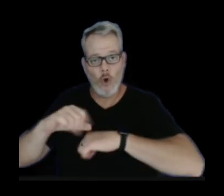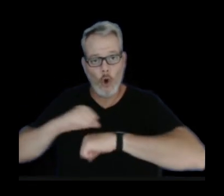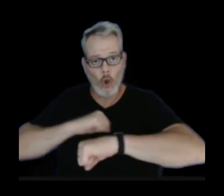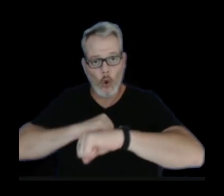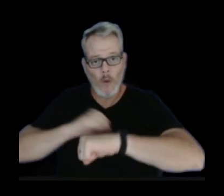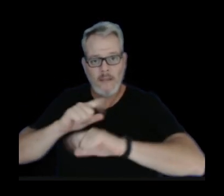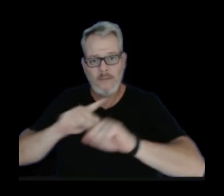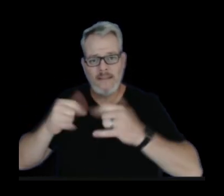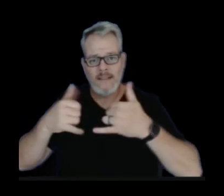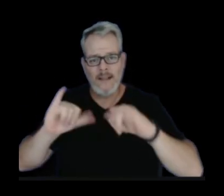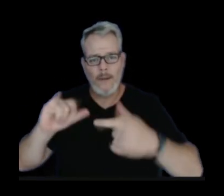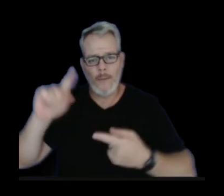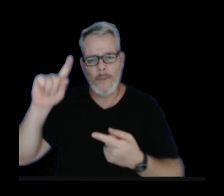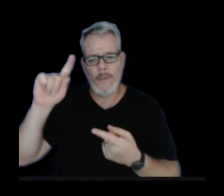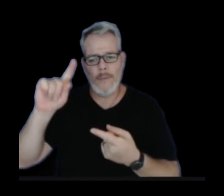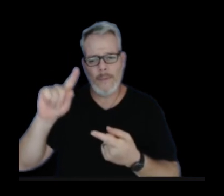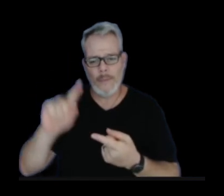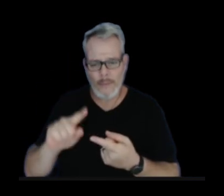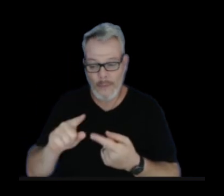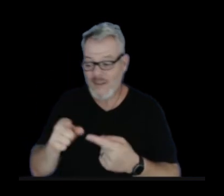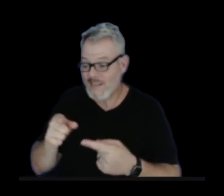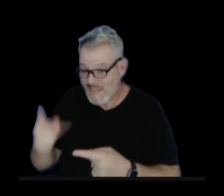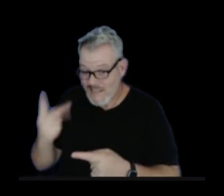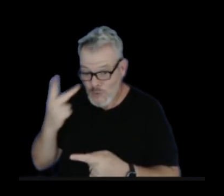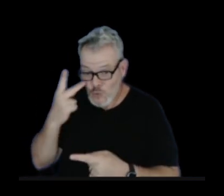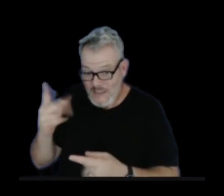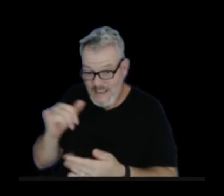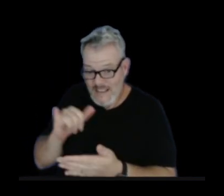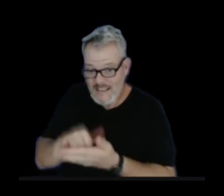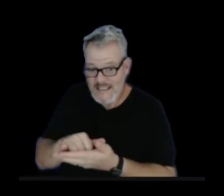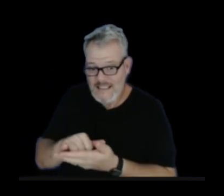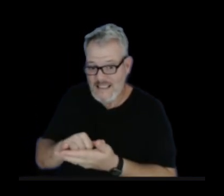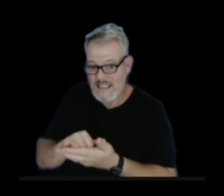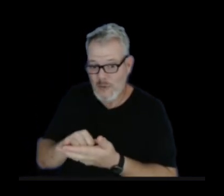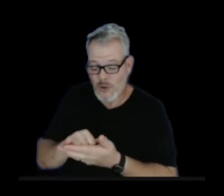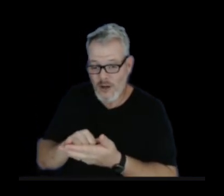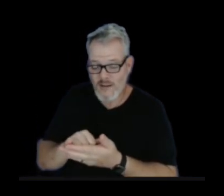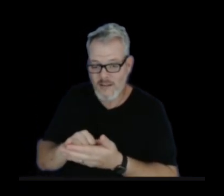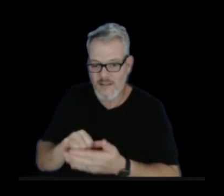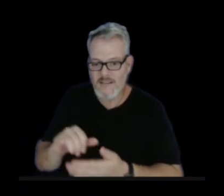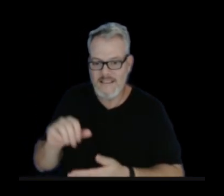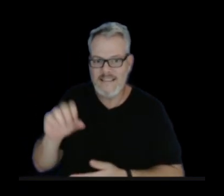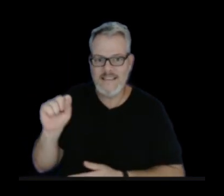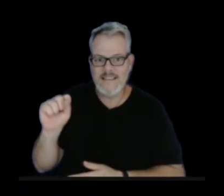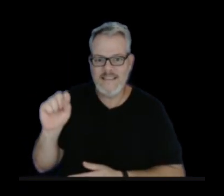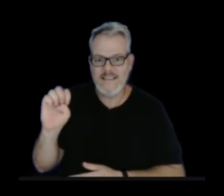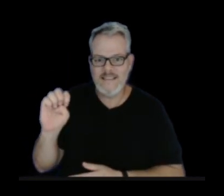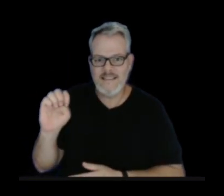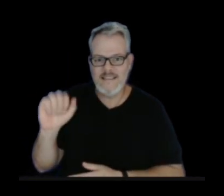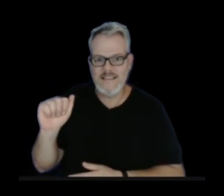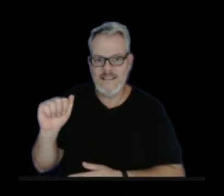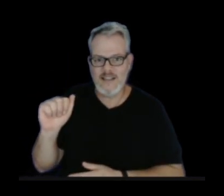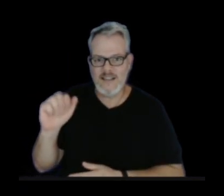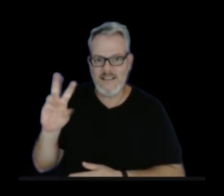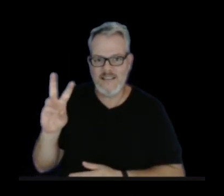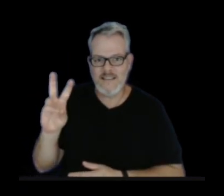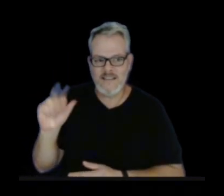south flank that's seaward of the areas that have been moving recently, including the eruption about 1 month ago.